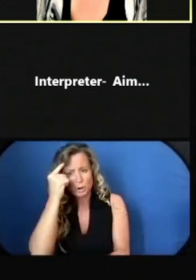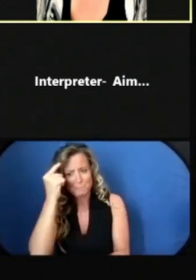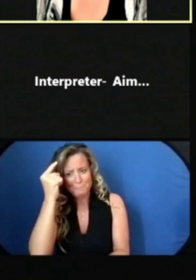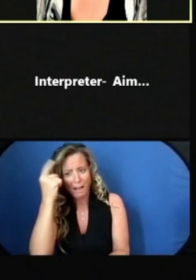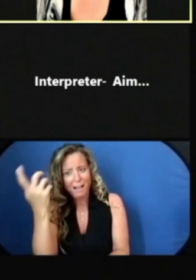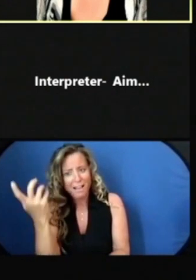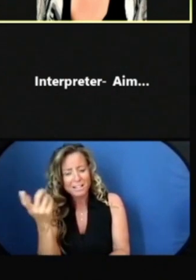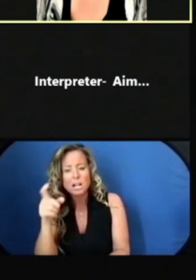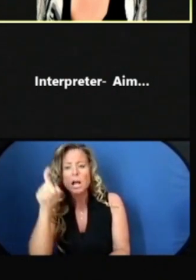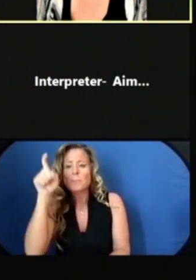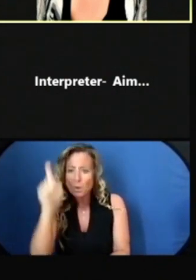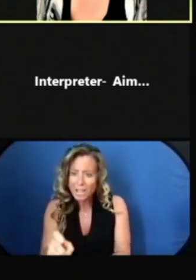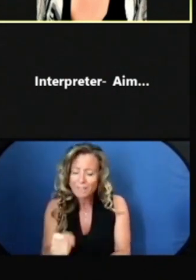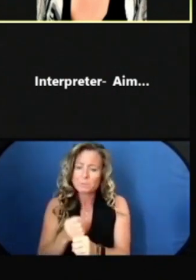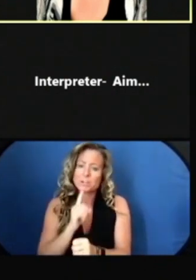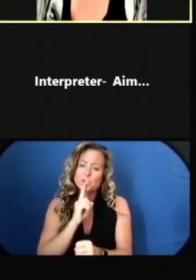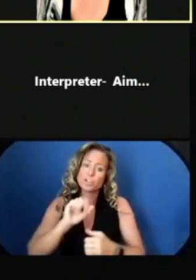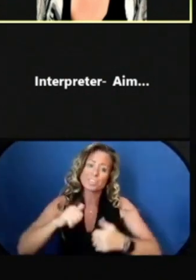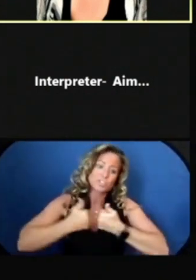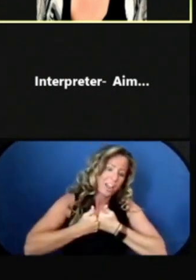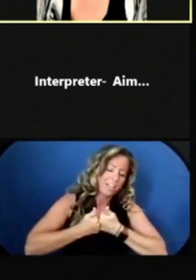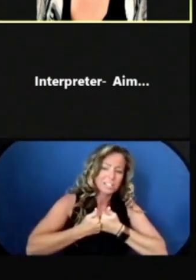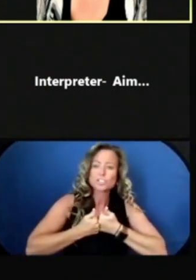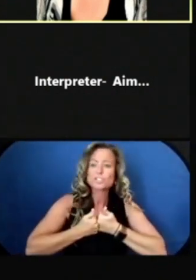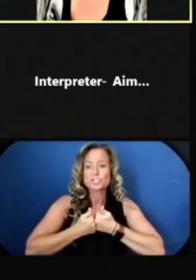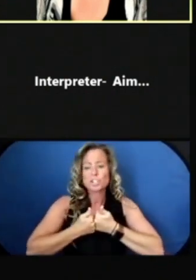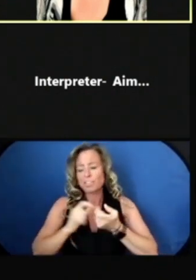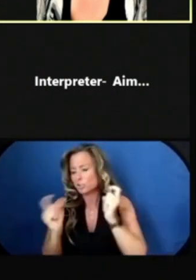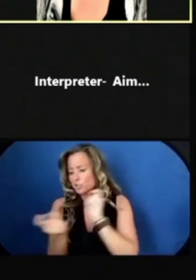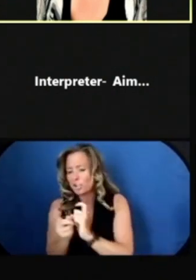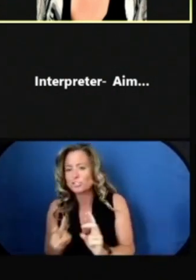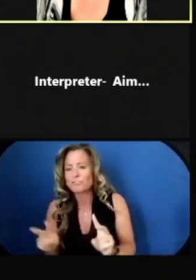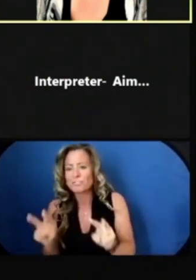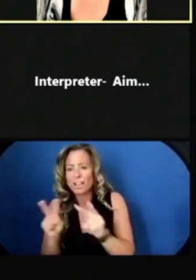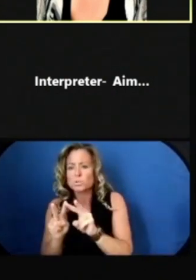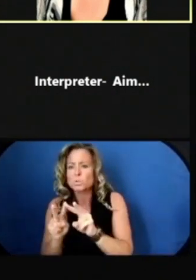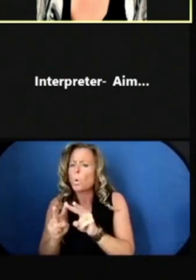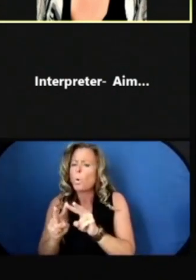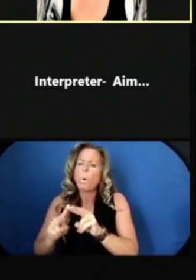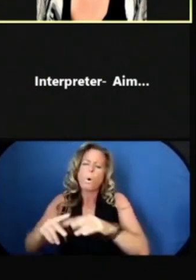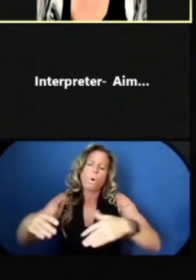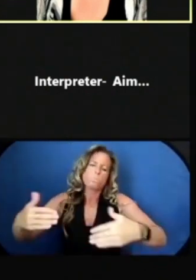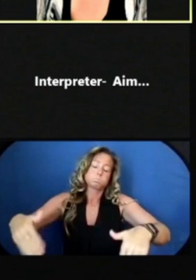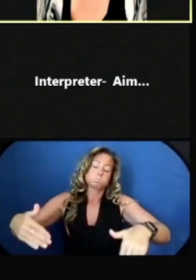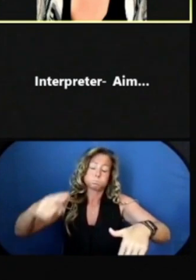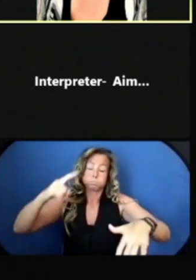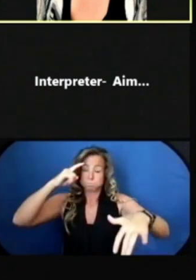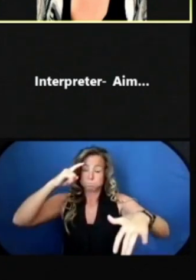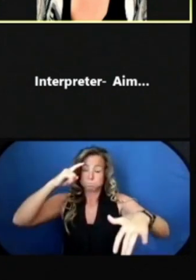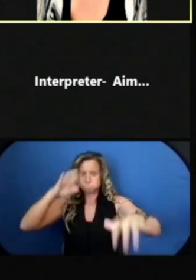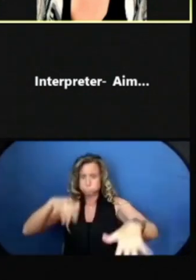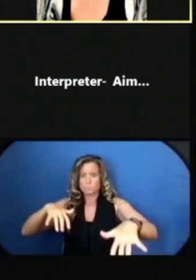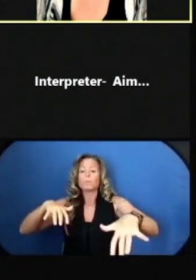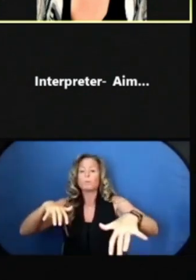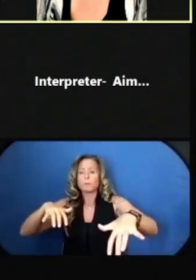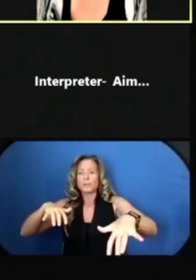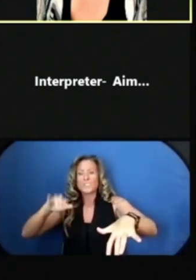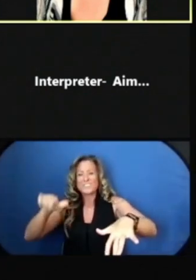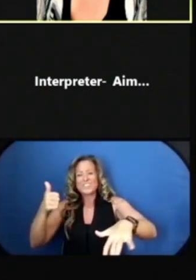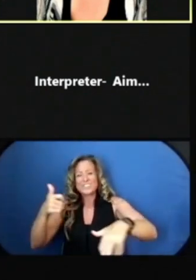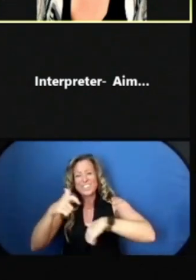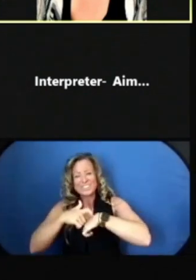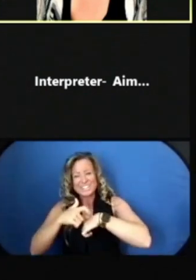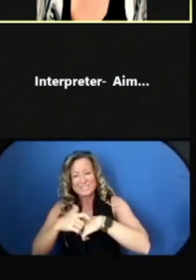we have to leave the challenge of changing values, which is a far more daunting task, for another